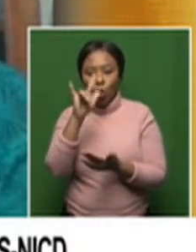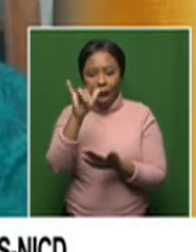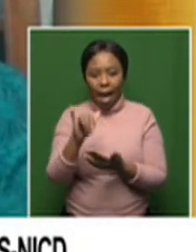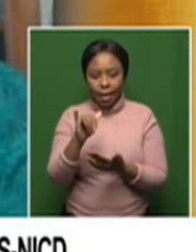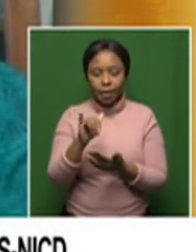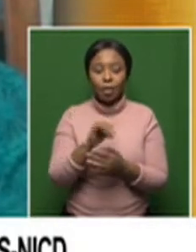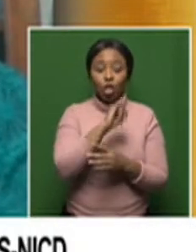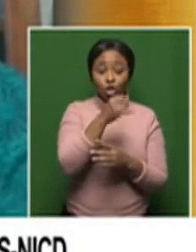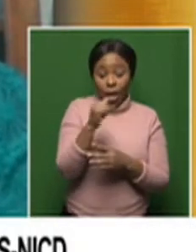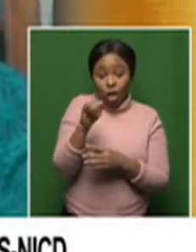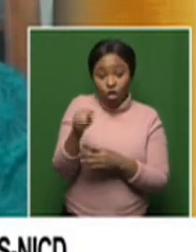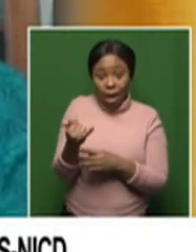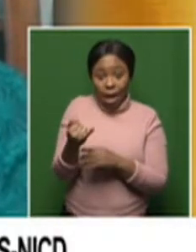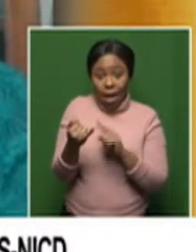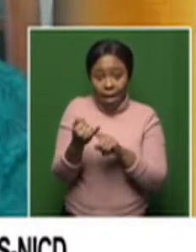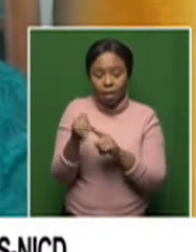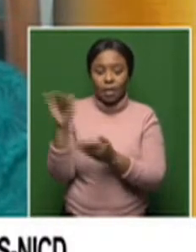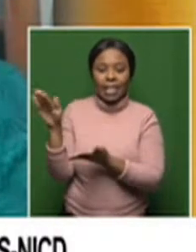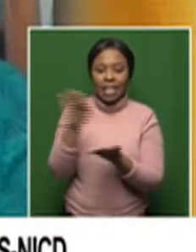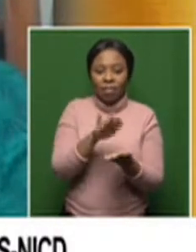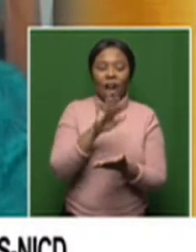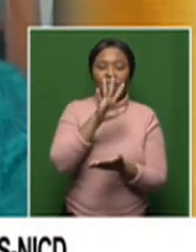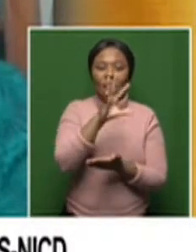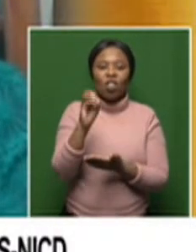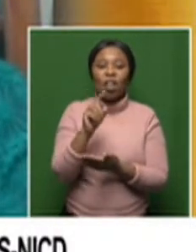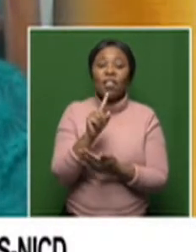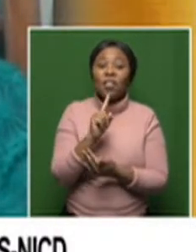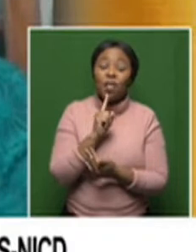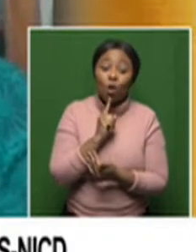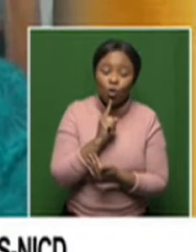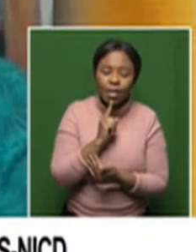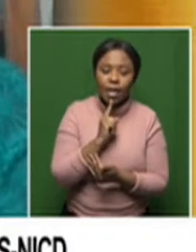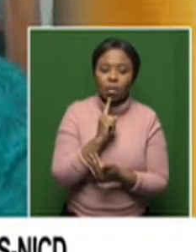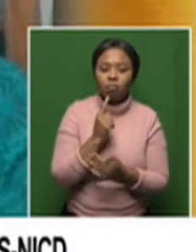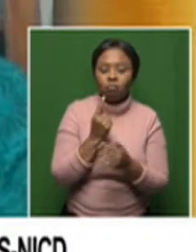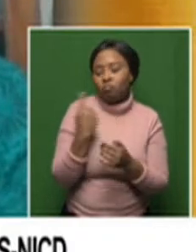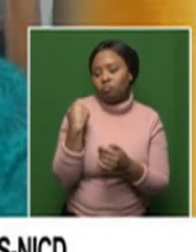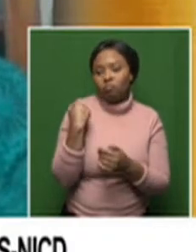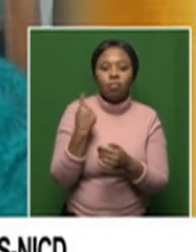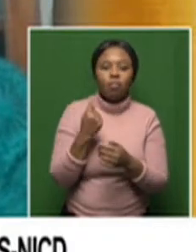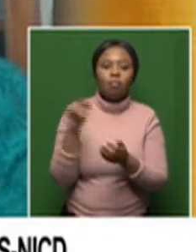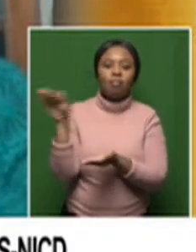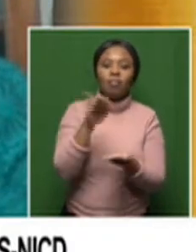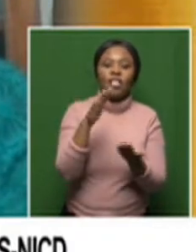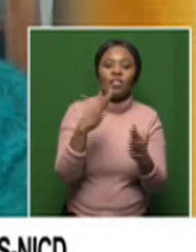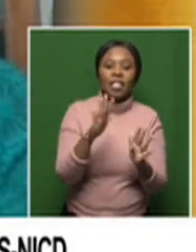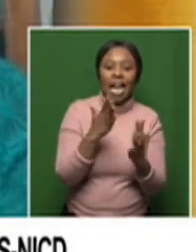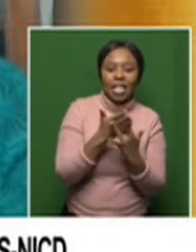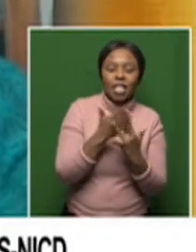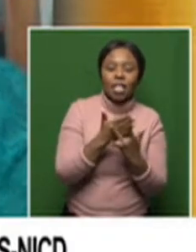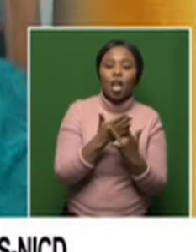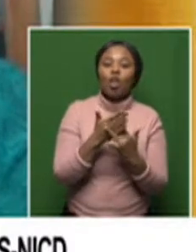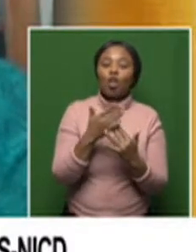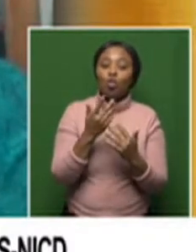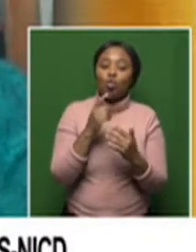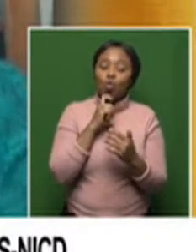Johnson have so far delivered 500,000 early access doses used for